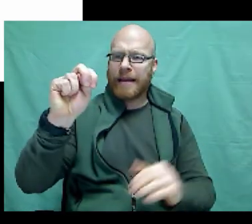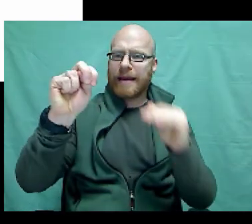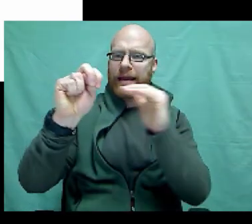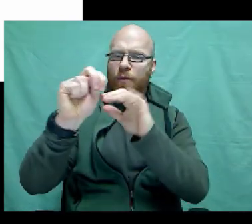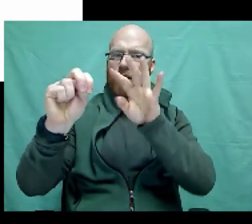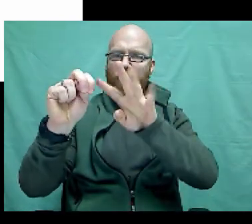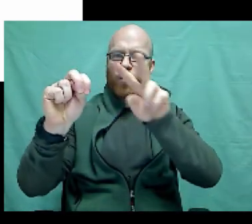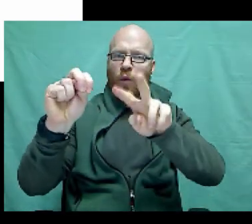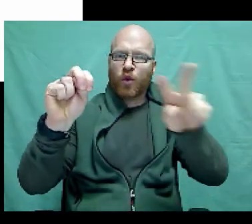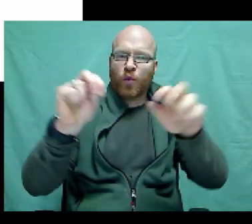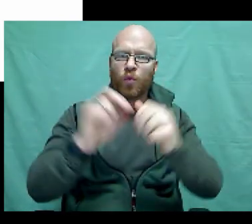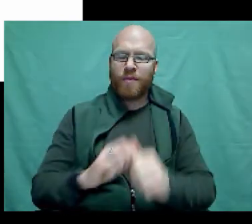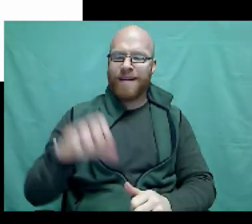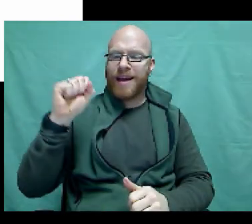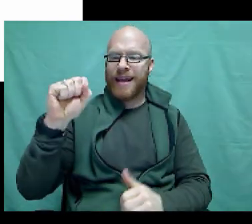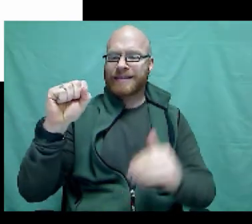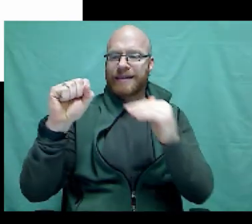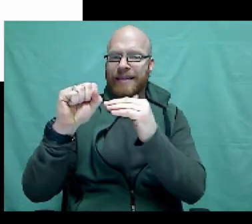Okay,